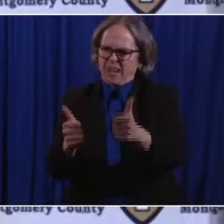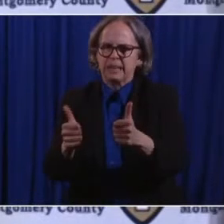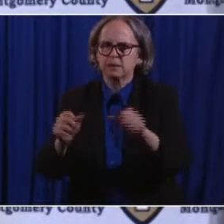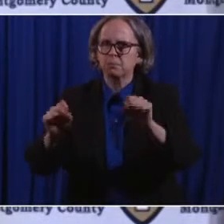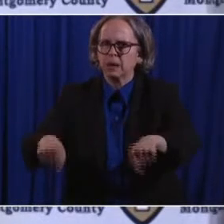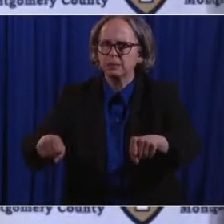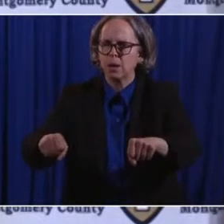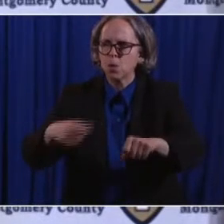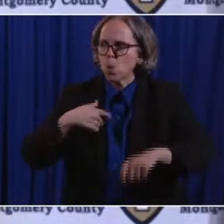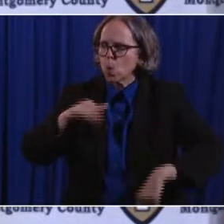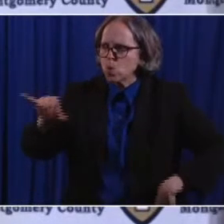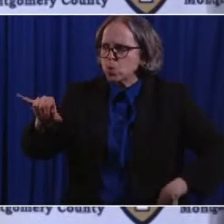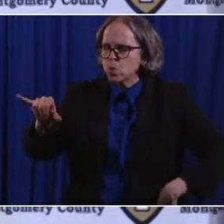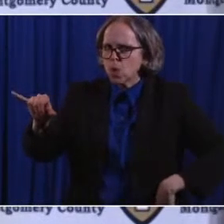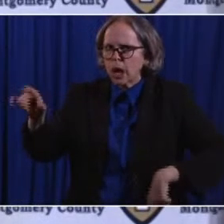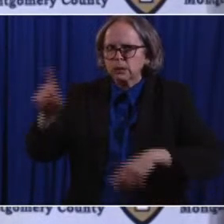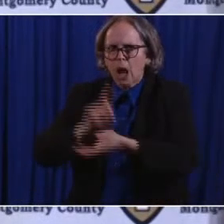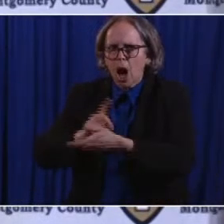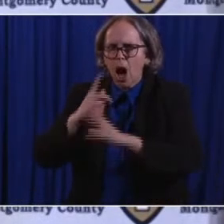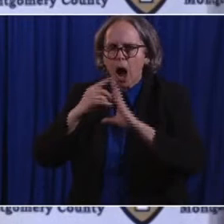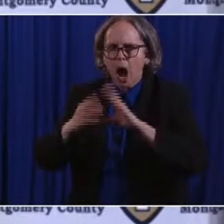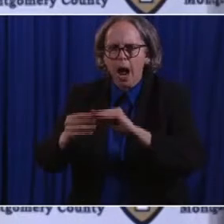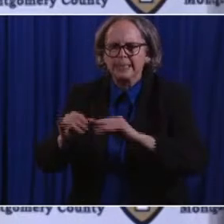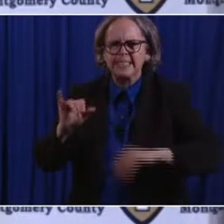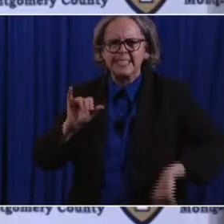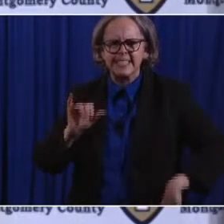the vaccination rate.